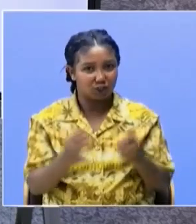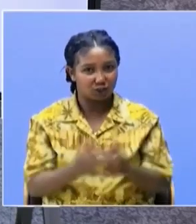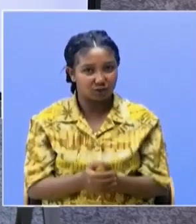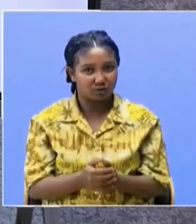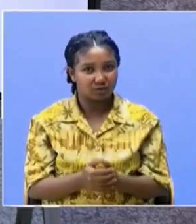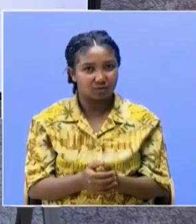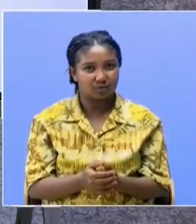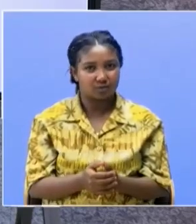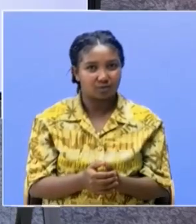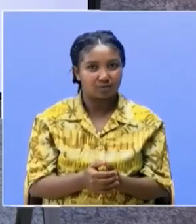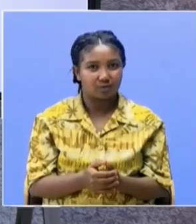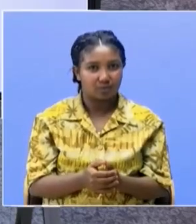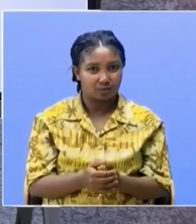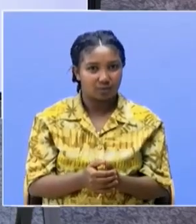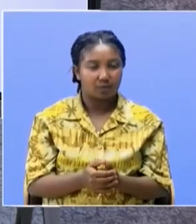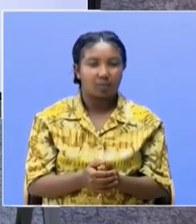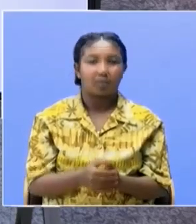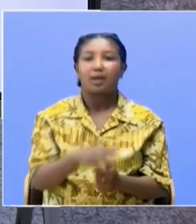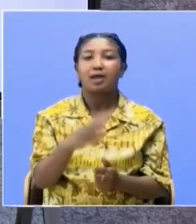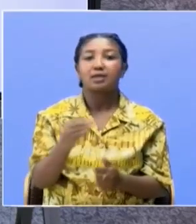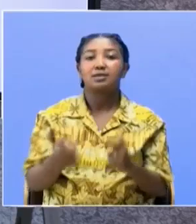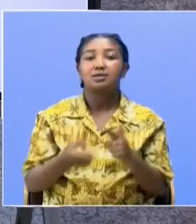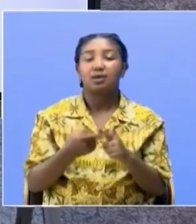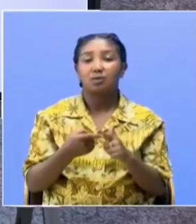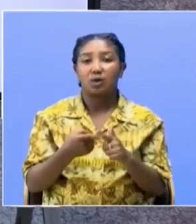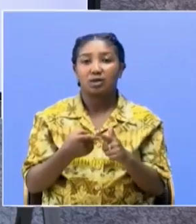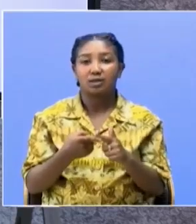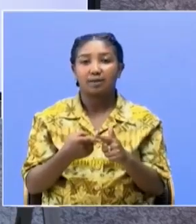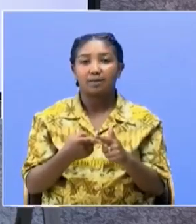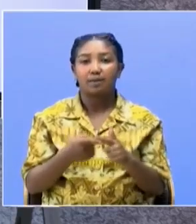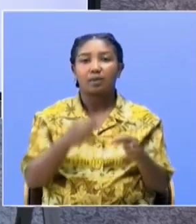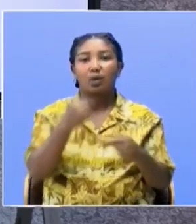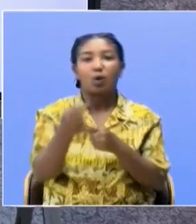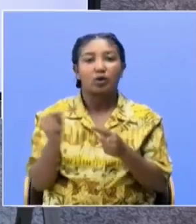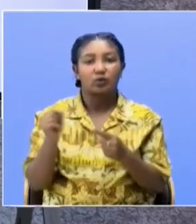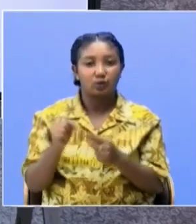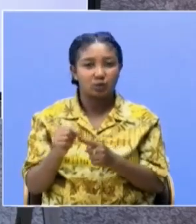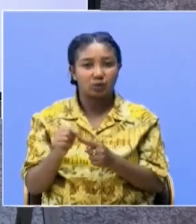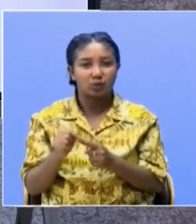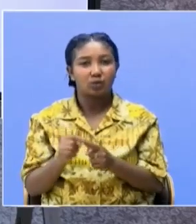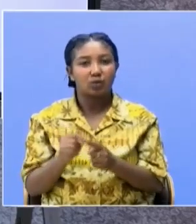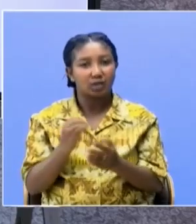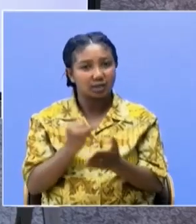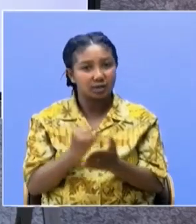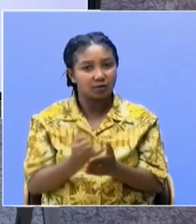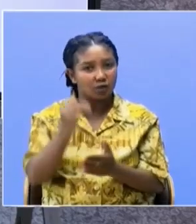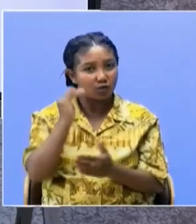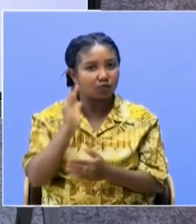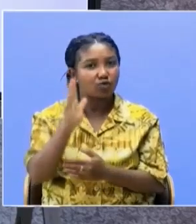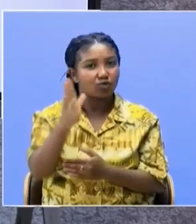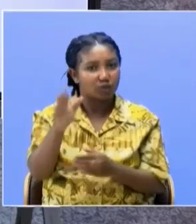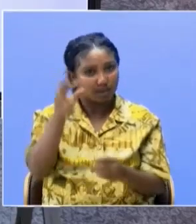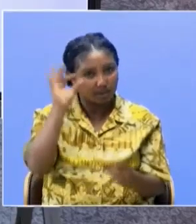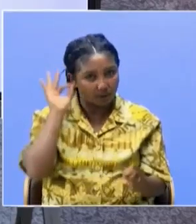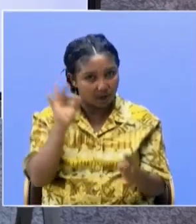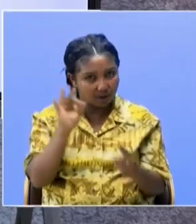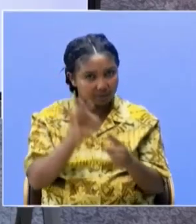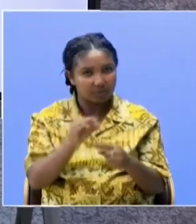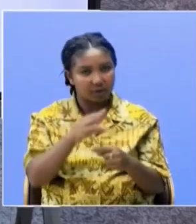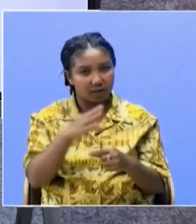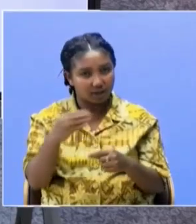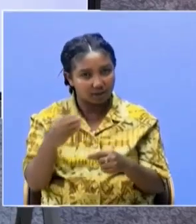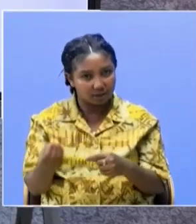while speaking, right? And the second one here is going to. It is for a future plan